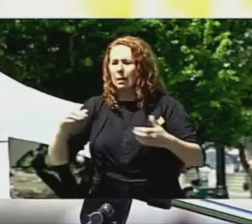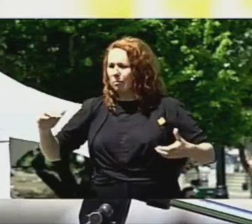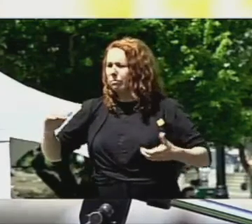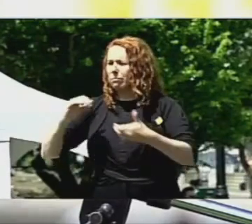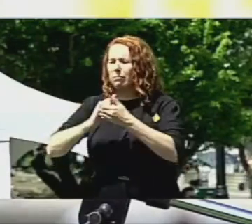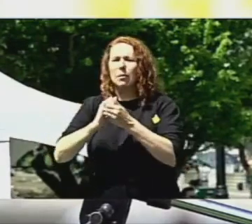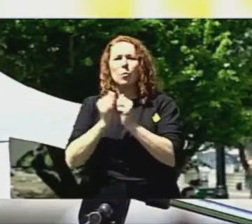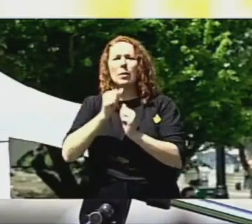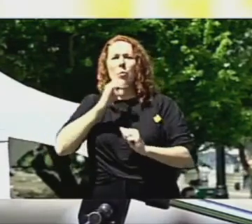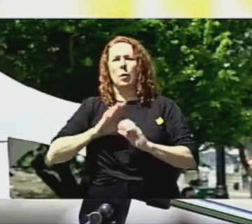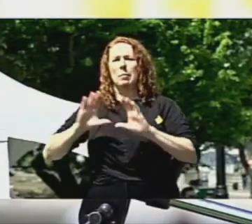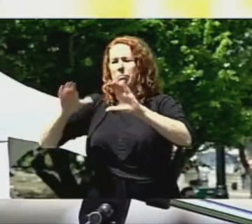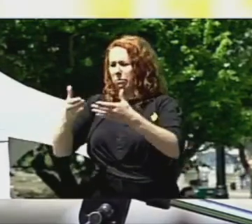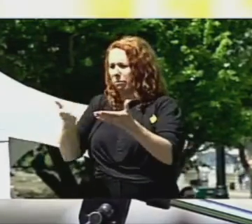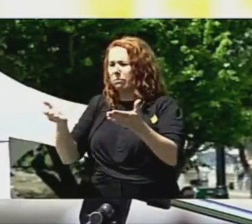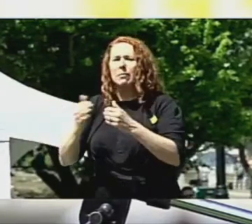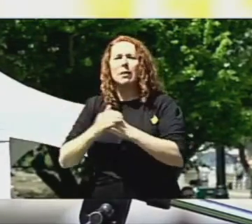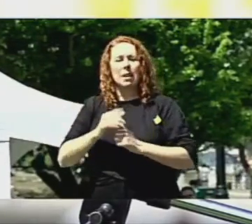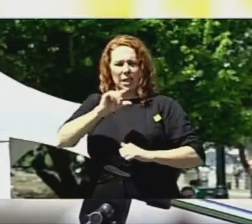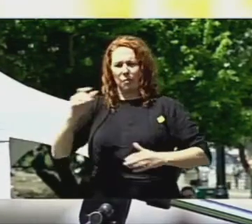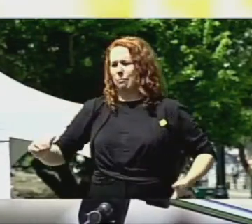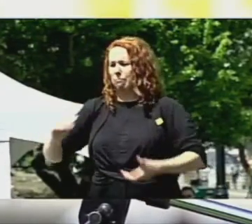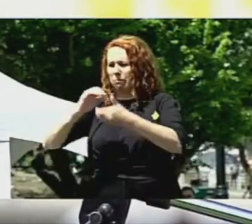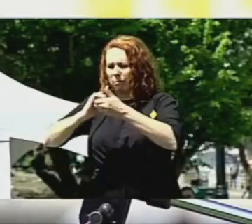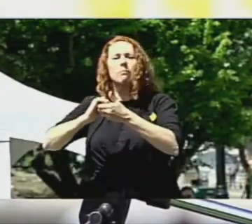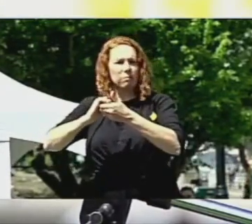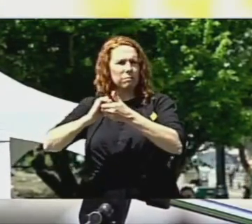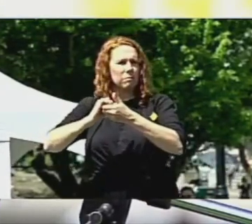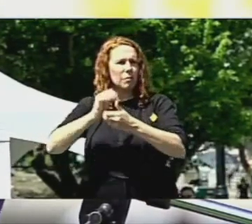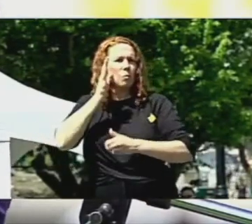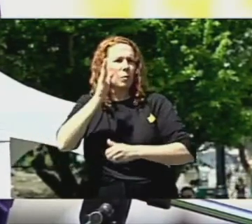with them that makes this possible, and our government will do that work.